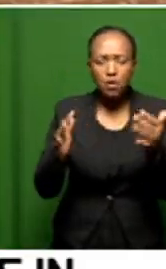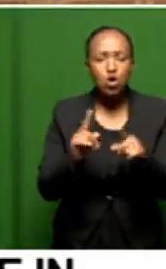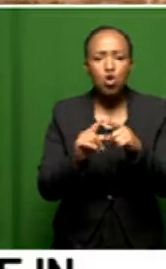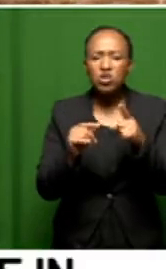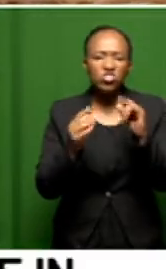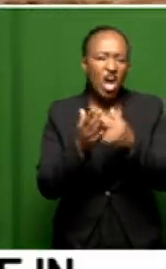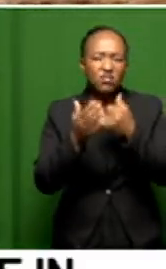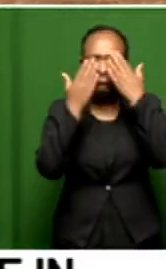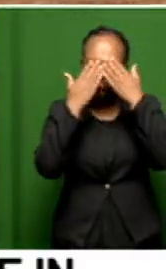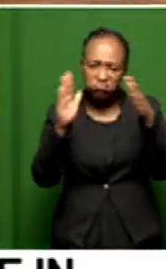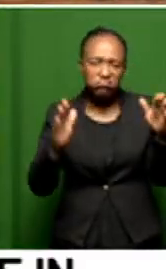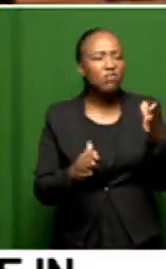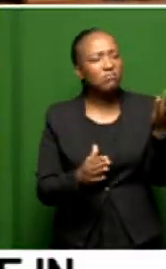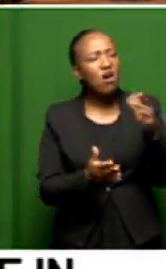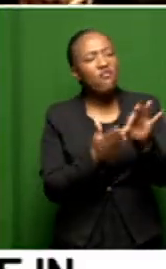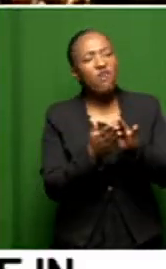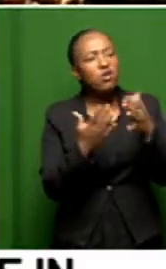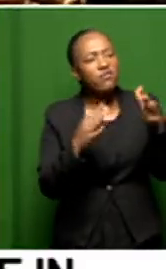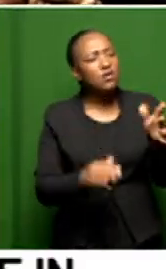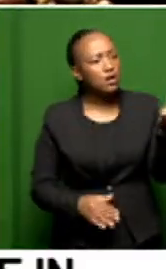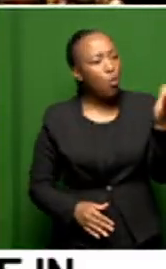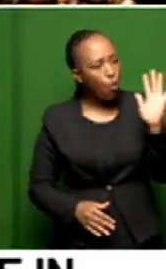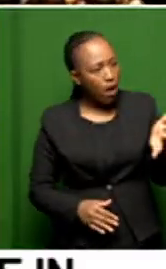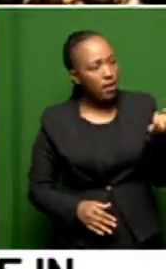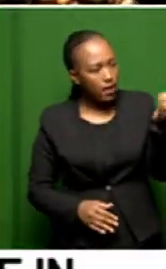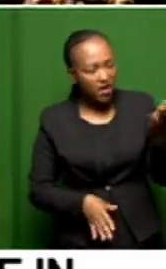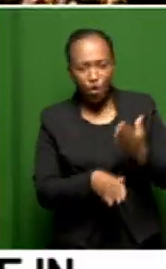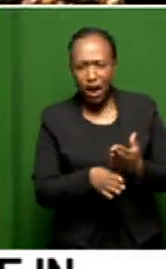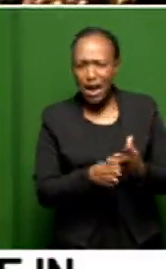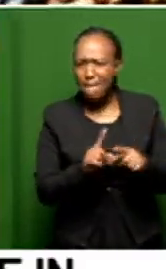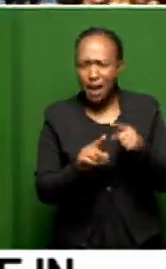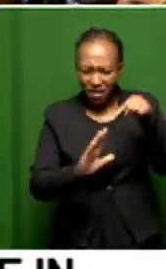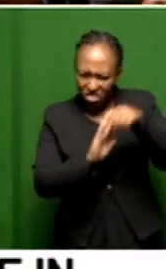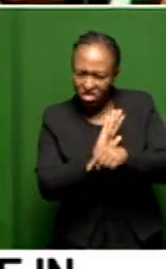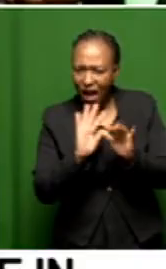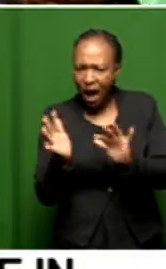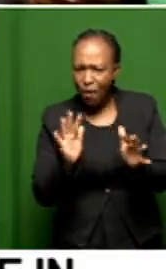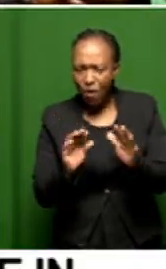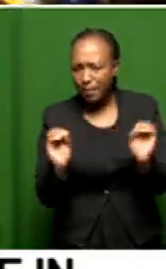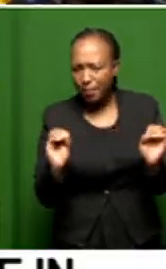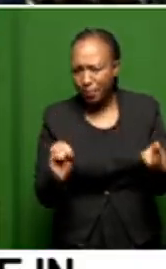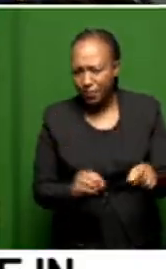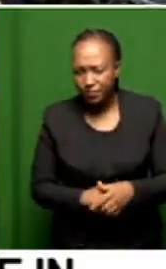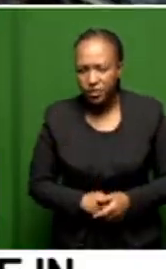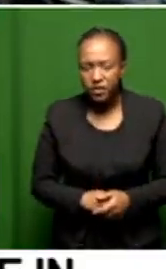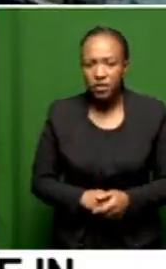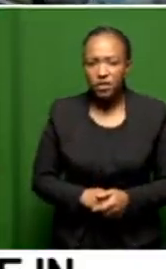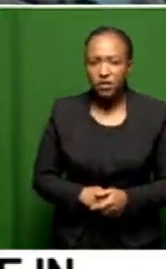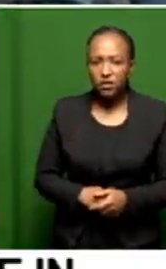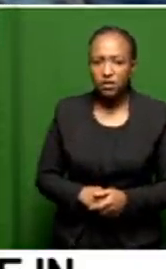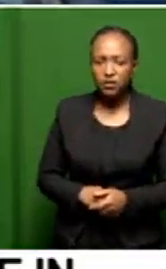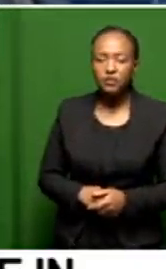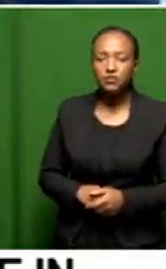a generic message that vote and get a job, whereas it cannot be unpacked what that means. I'm still not